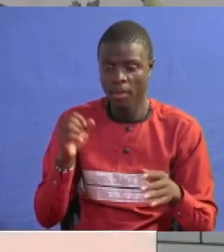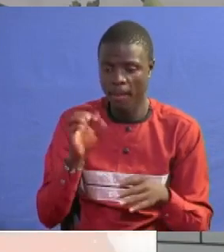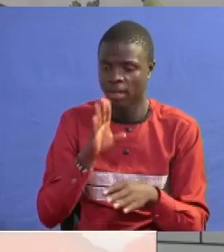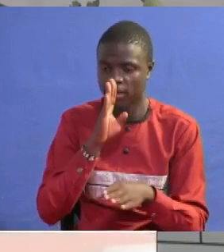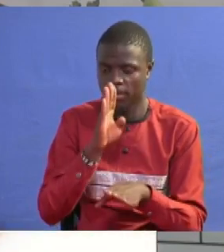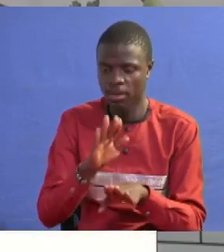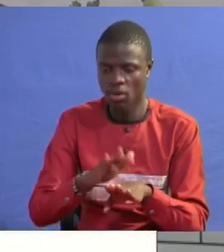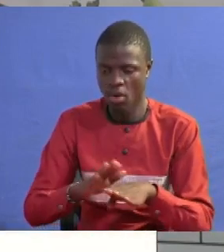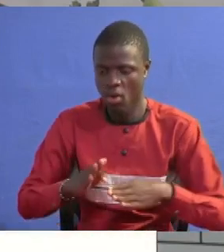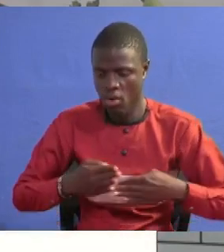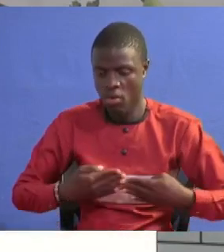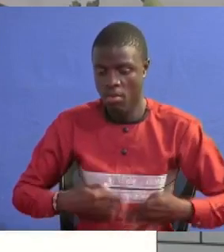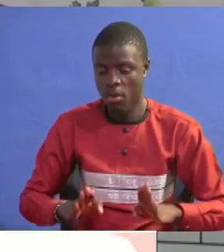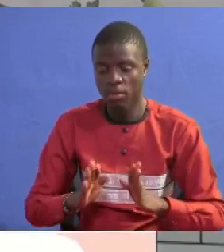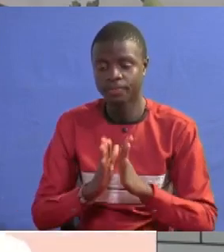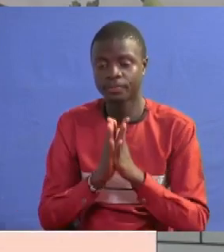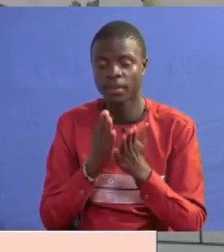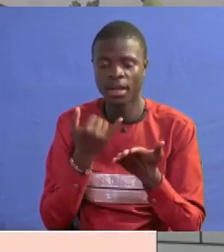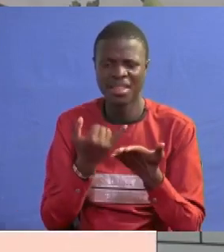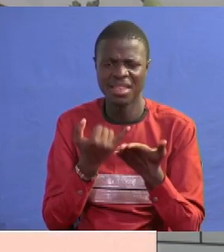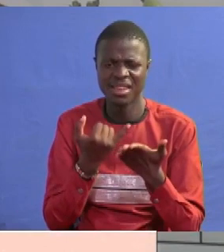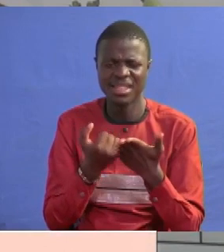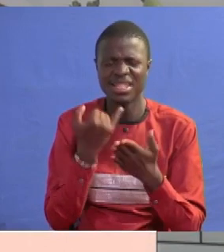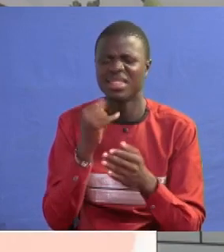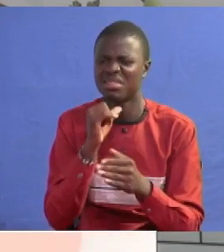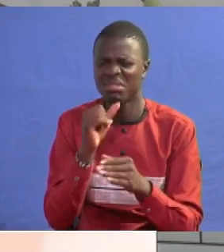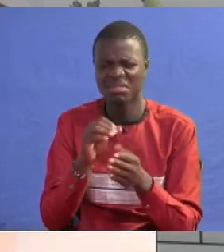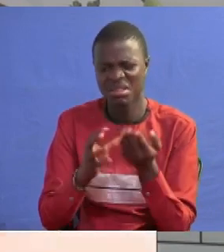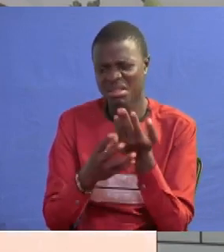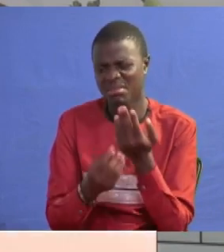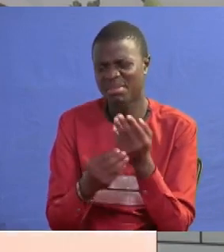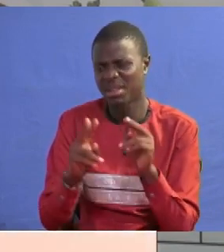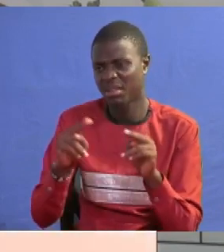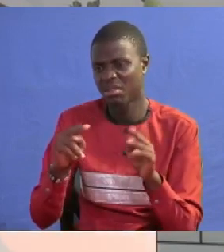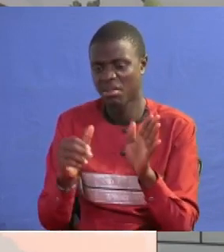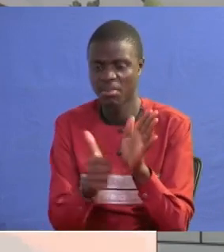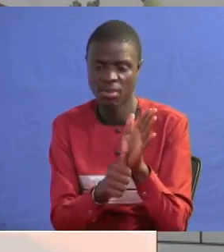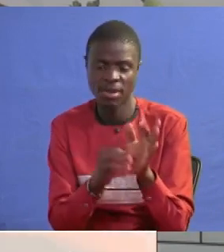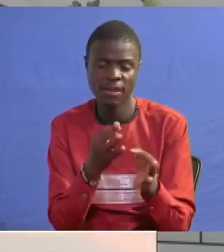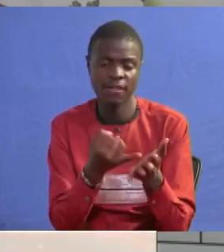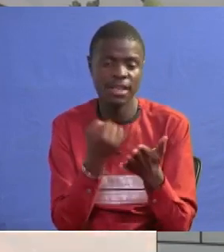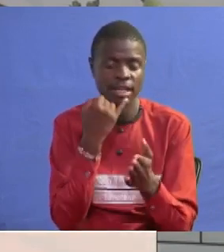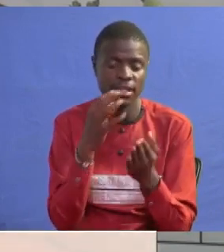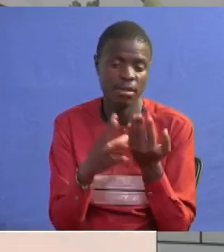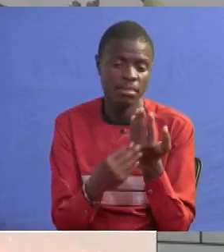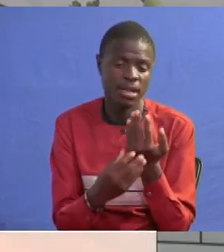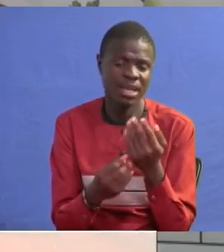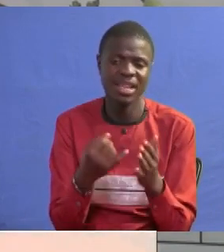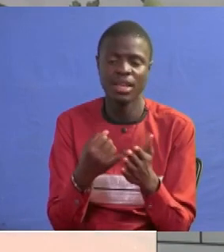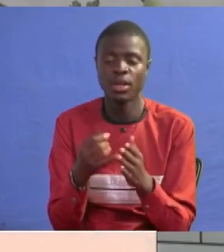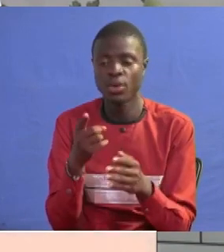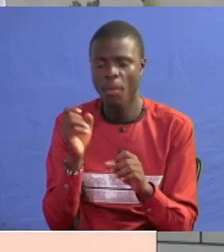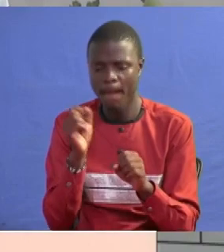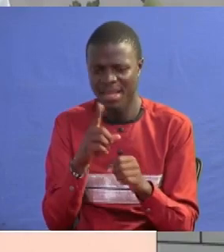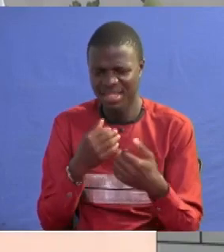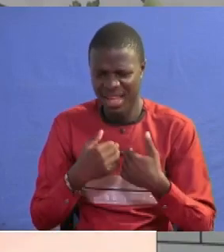it's been, it seems like it's already ruptured and it's not bleeding, no problem. If it's bleeding, then they need an emergency